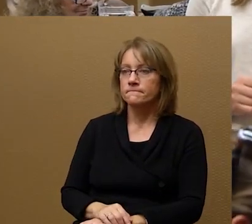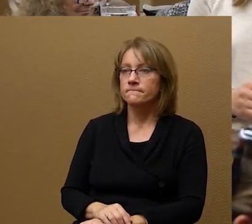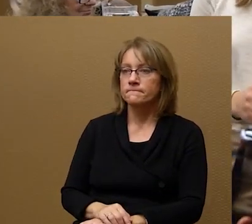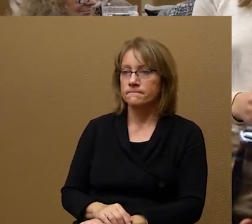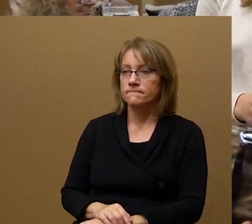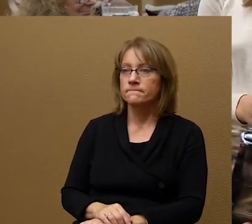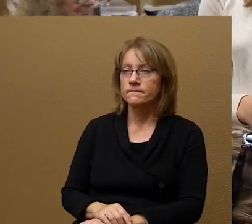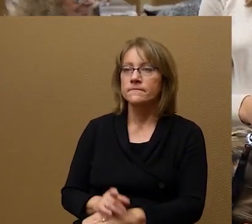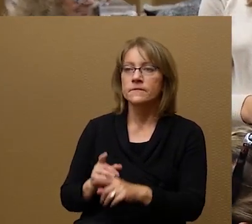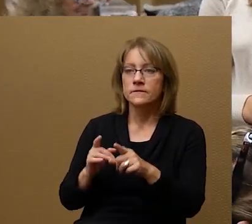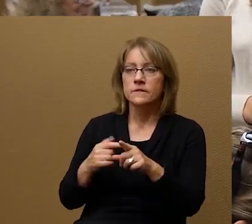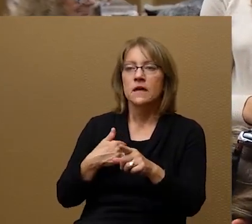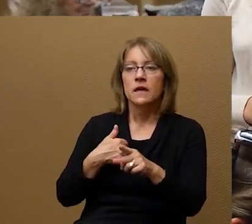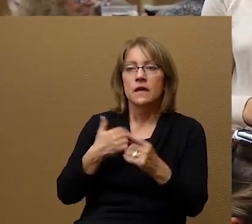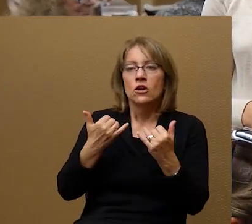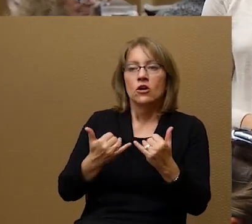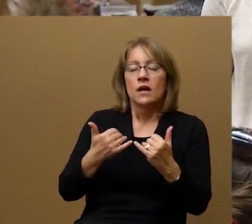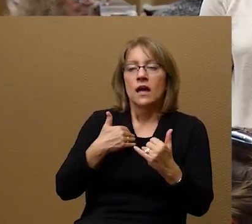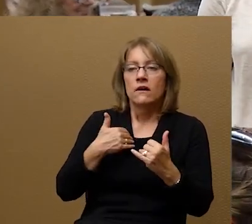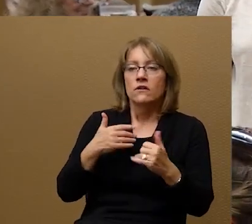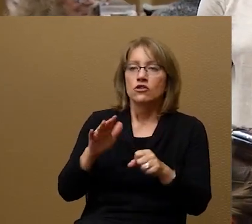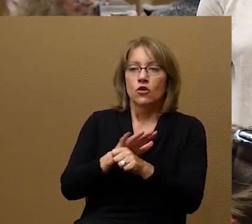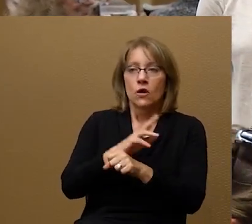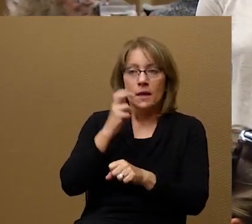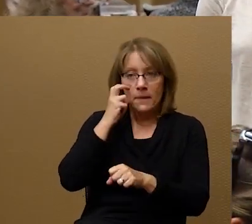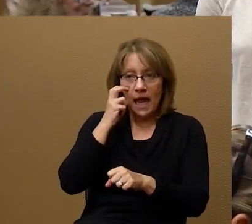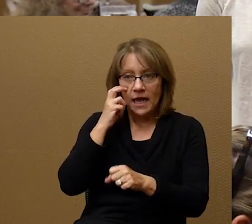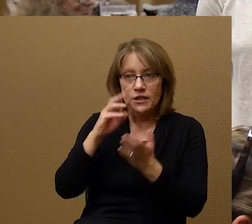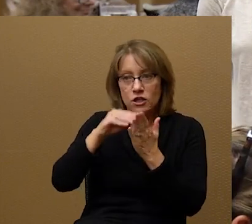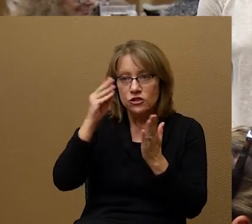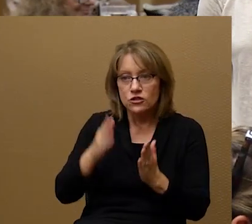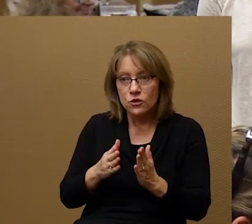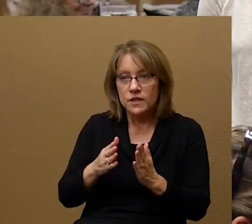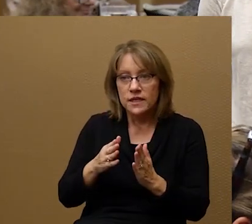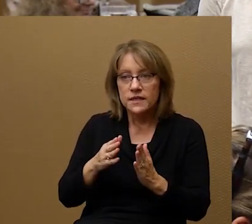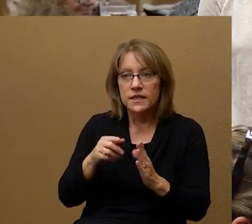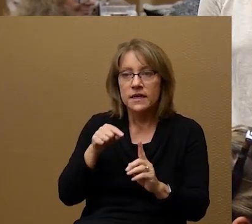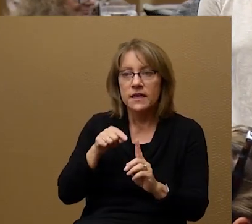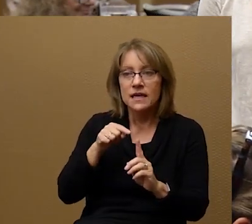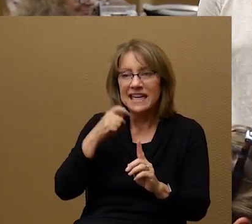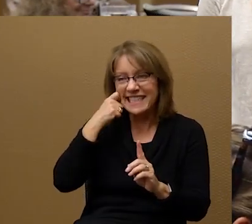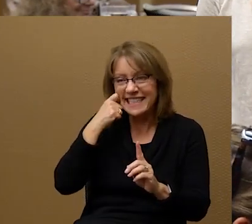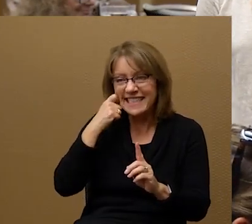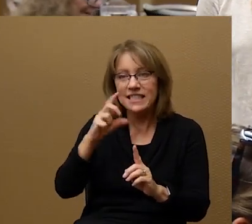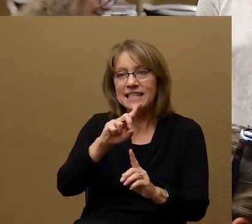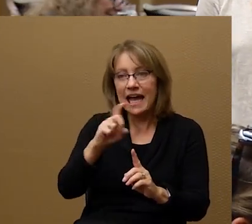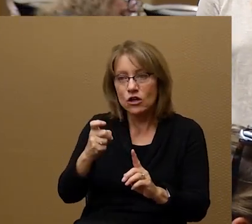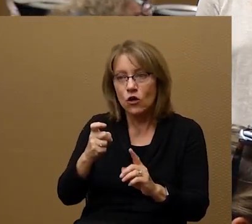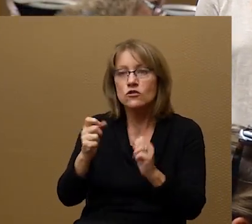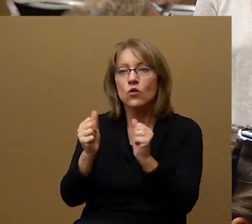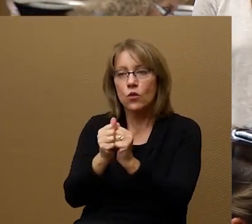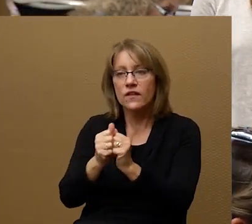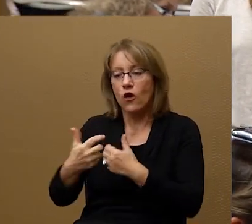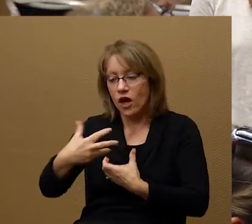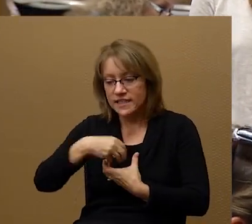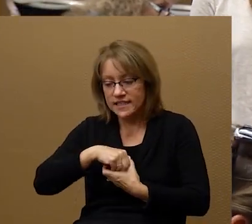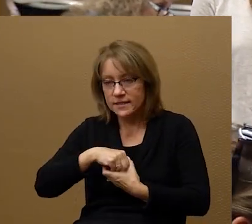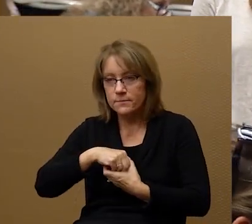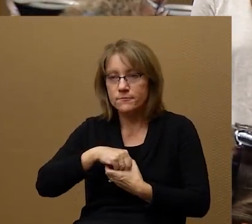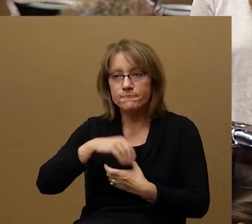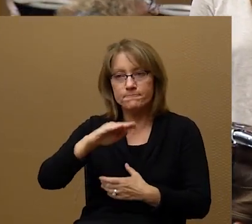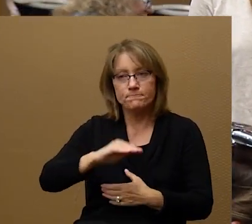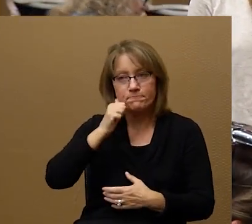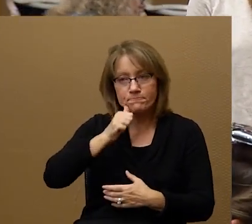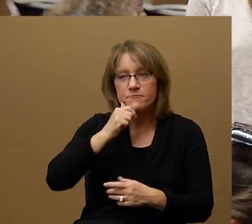So I currently have a totally blind student that is just been diagnosed with autism. She's in a